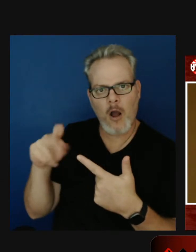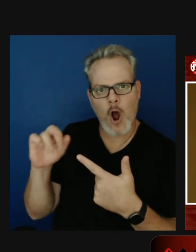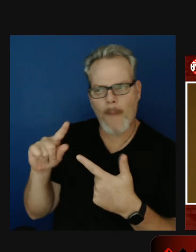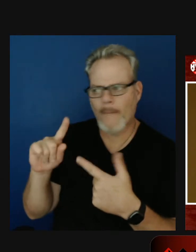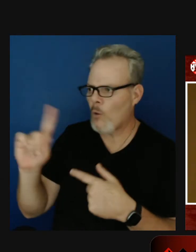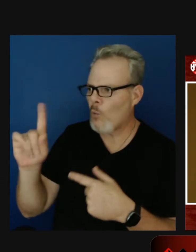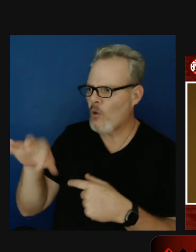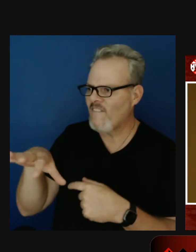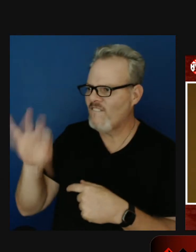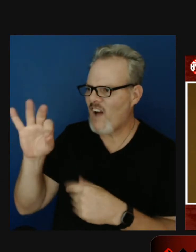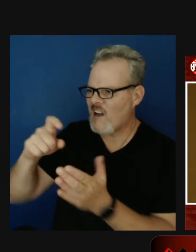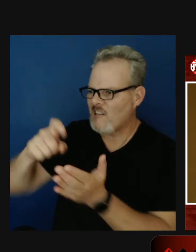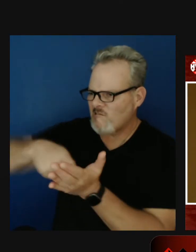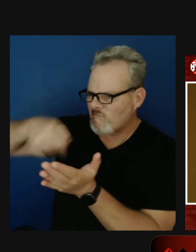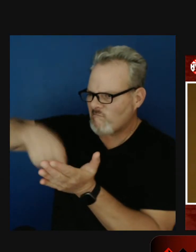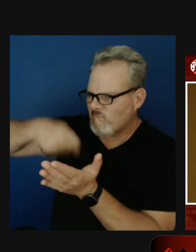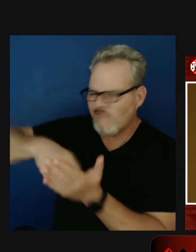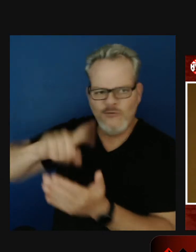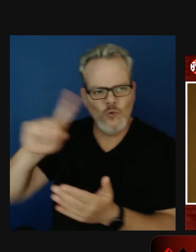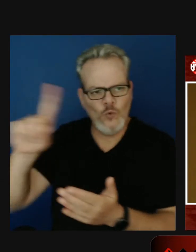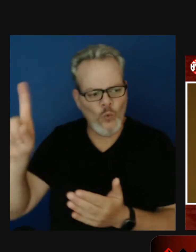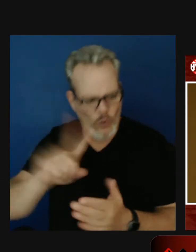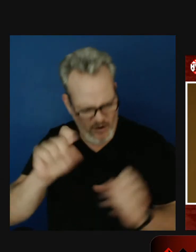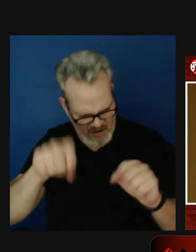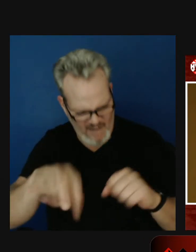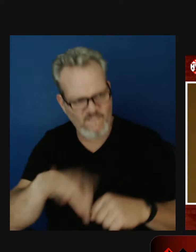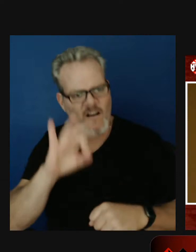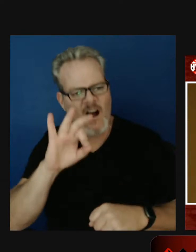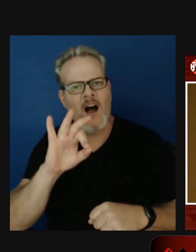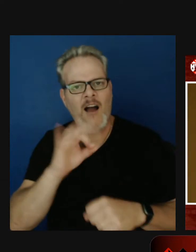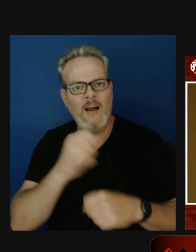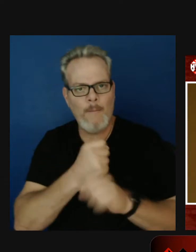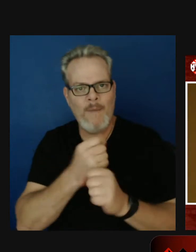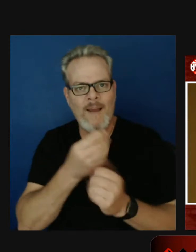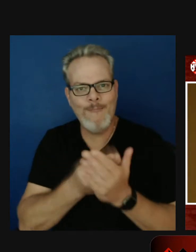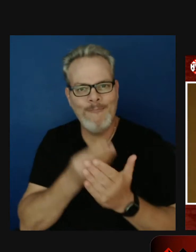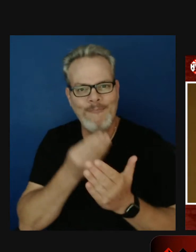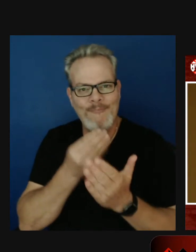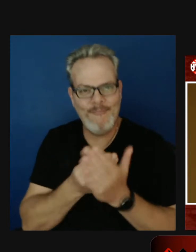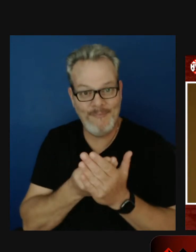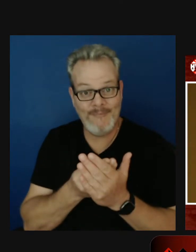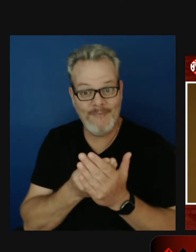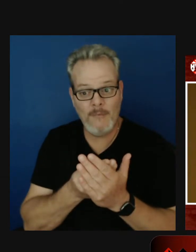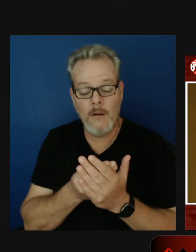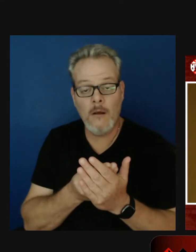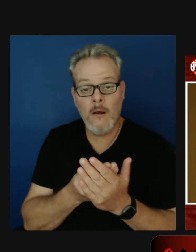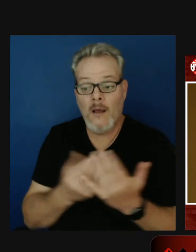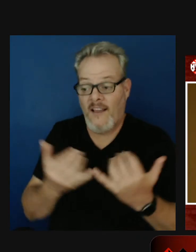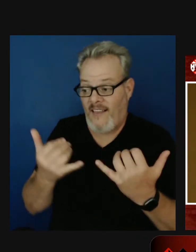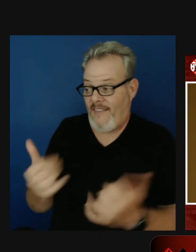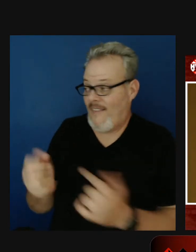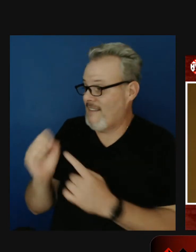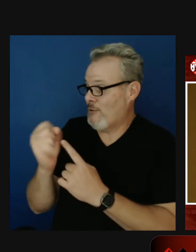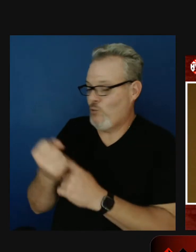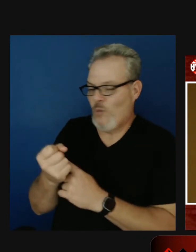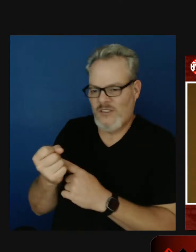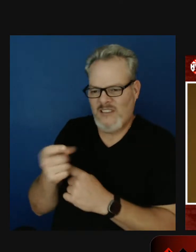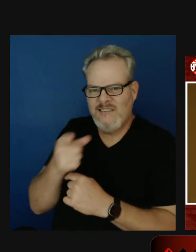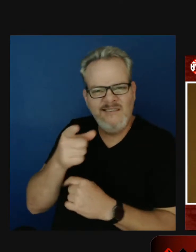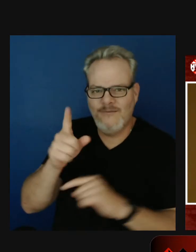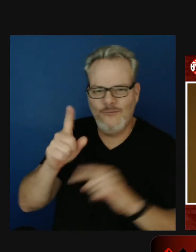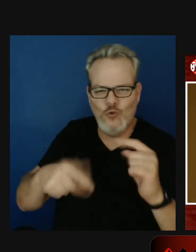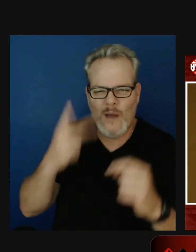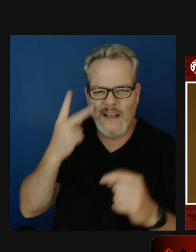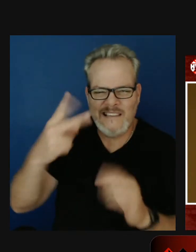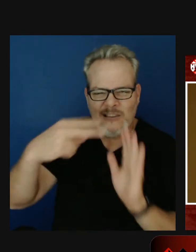continue looking for them for mining purposes? Or in this case, a lot of you probably can't read what that says. This